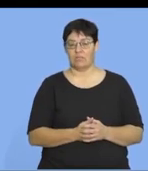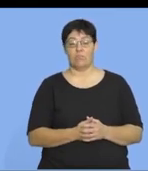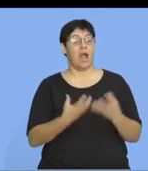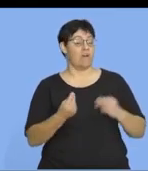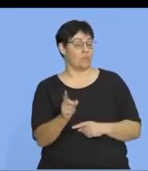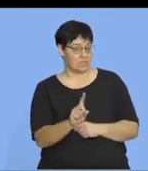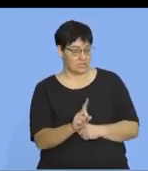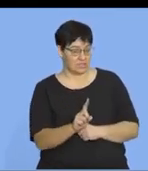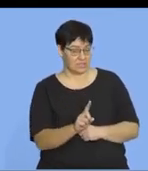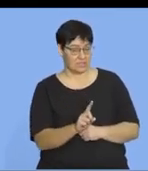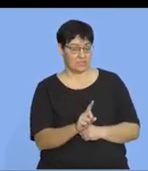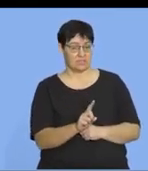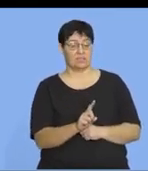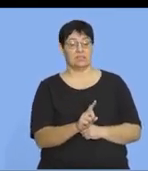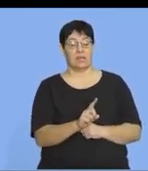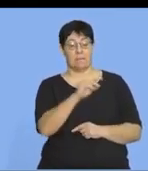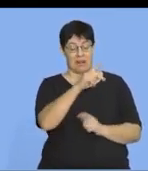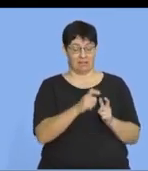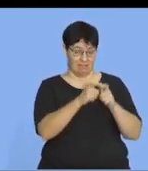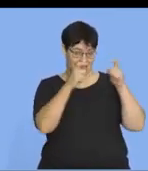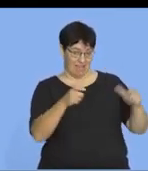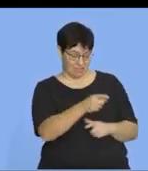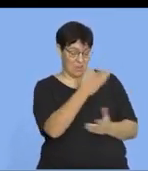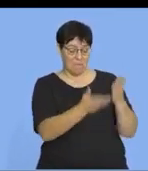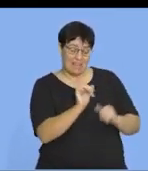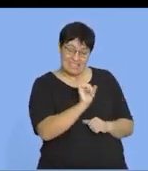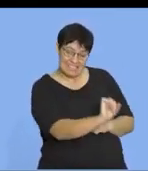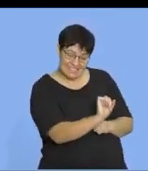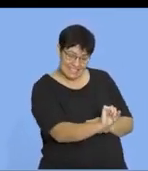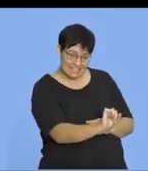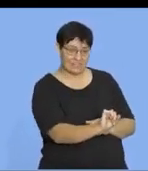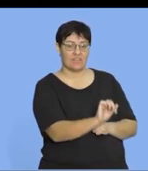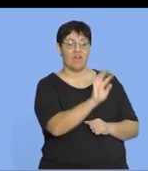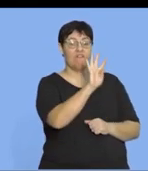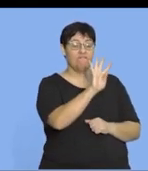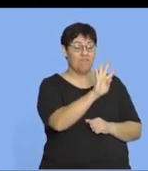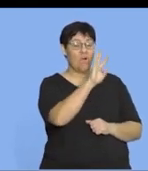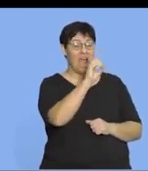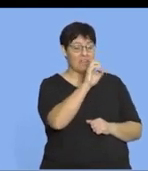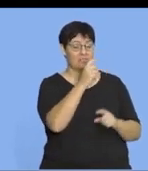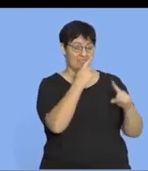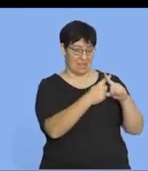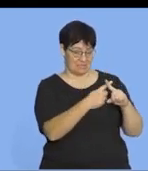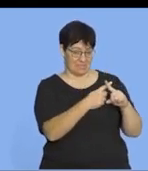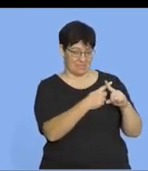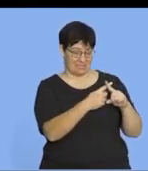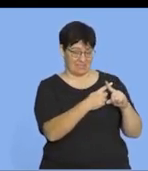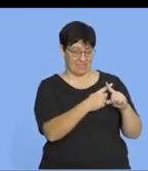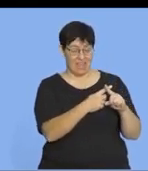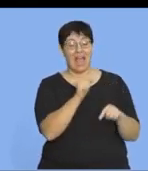a large planet which has a mass 400 times and a